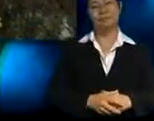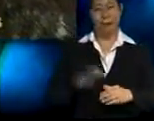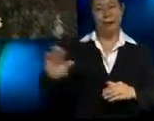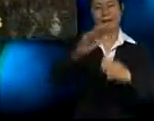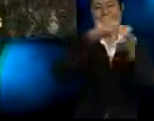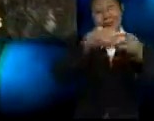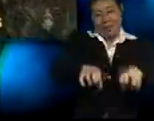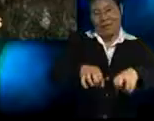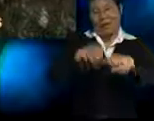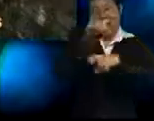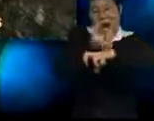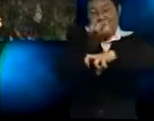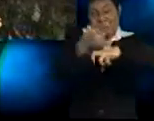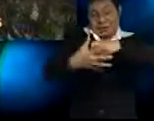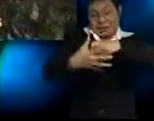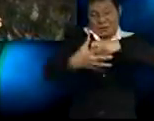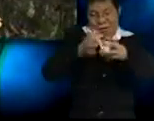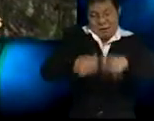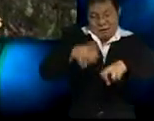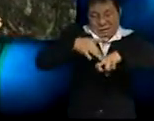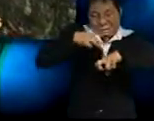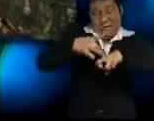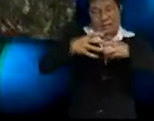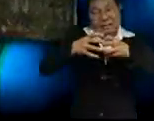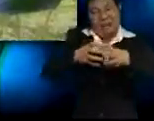They lay hard-shelled eggs.